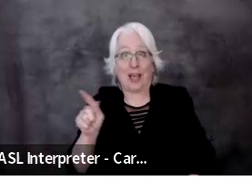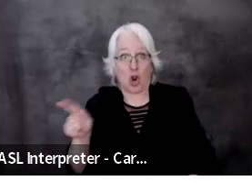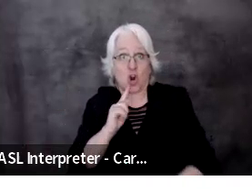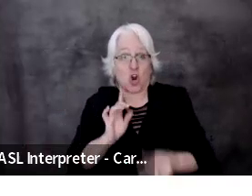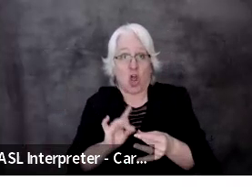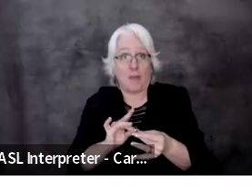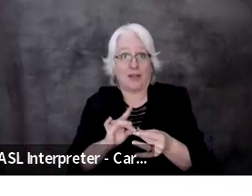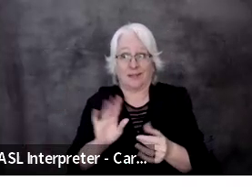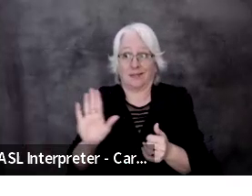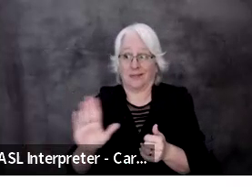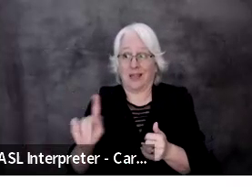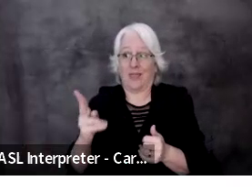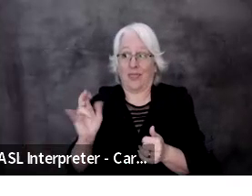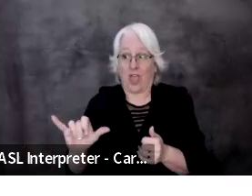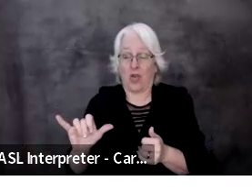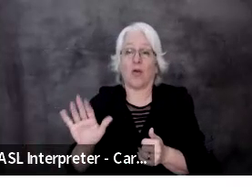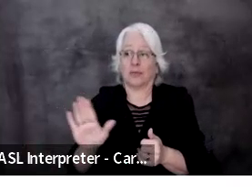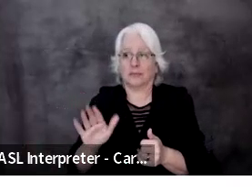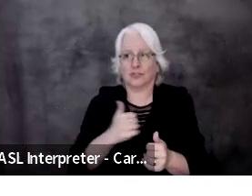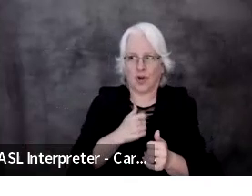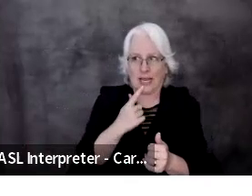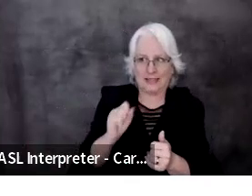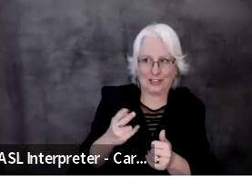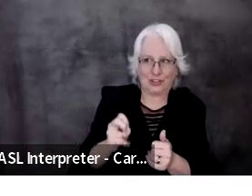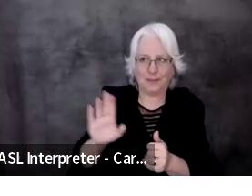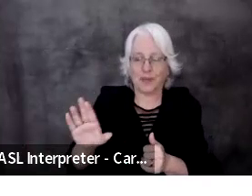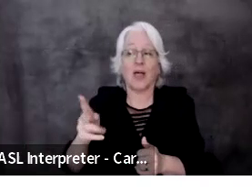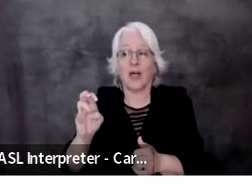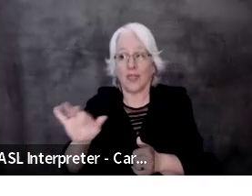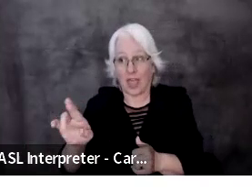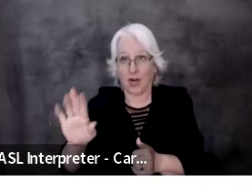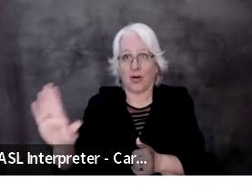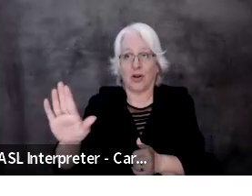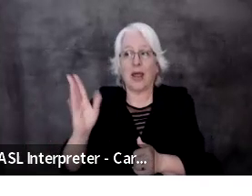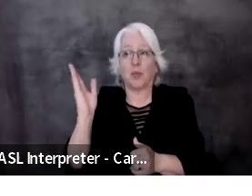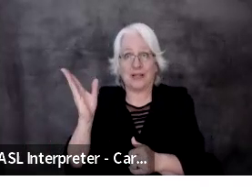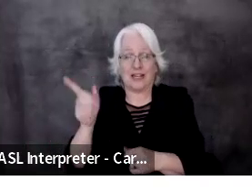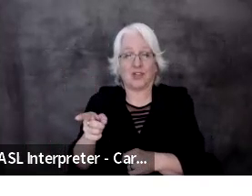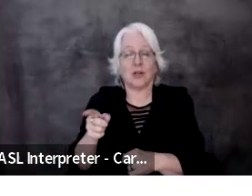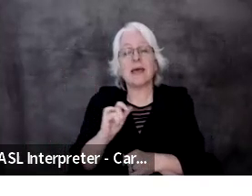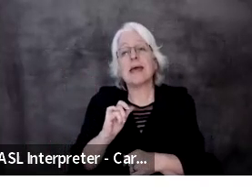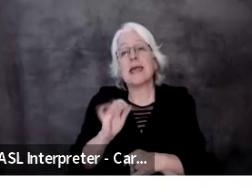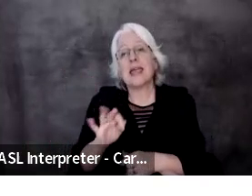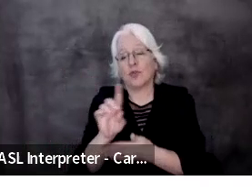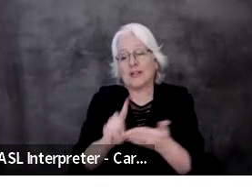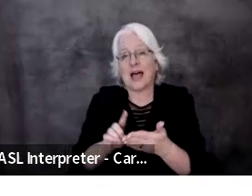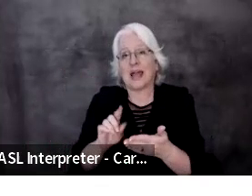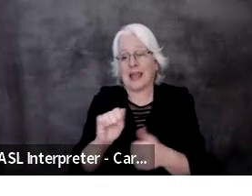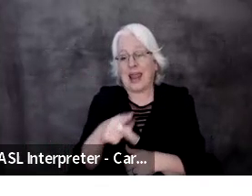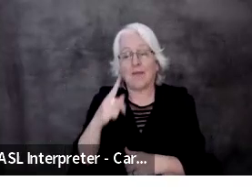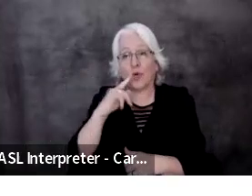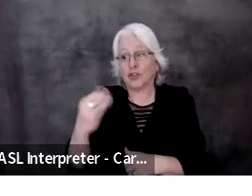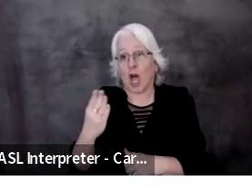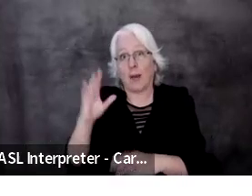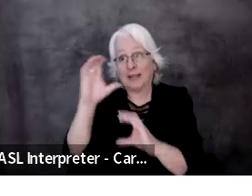their presentation, I apologize. Similar to what Lydia mentioned in their presentation, if you're designing an app for job seekers, you need